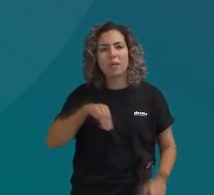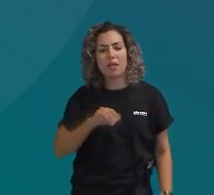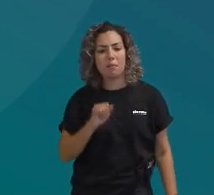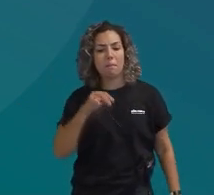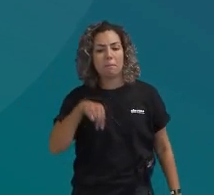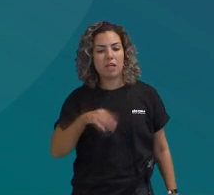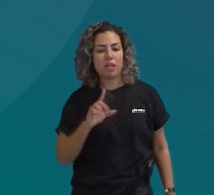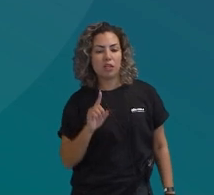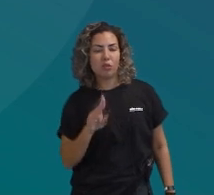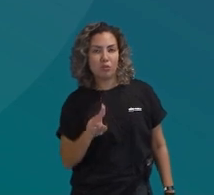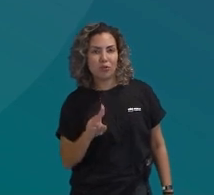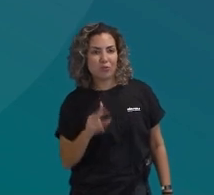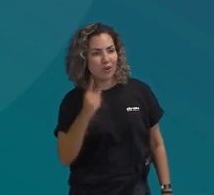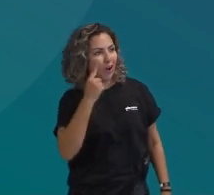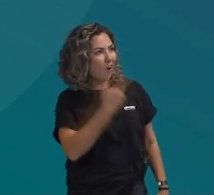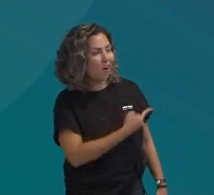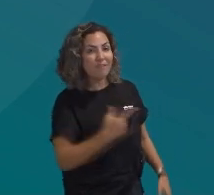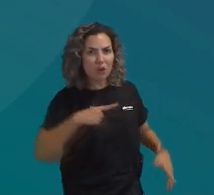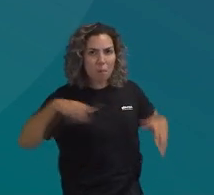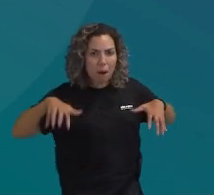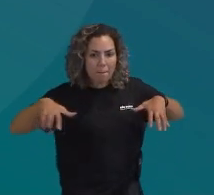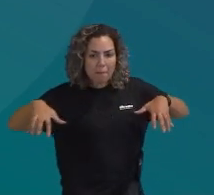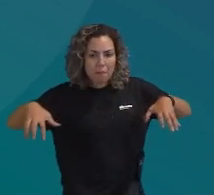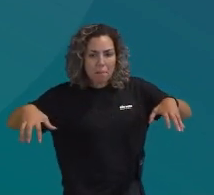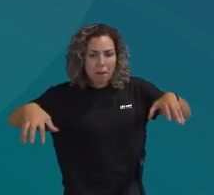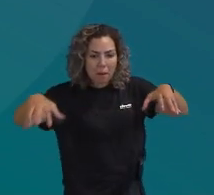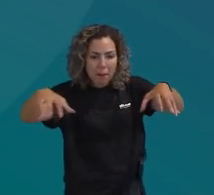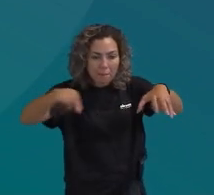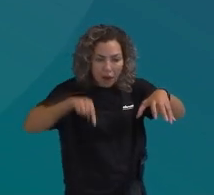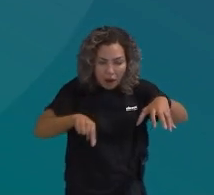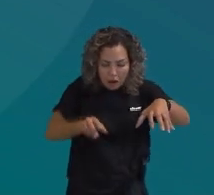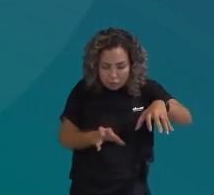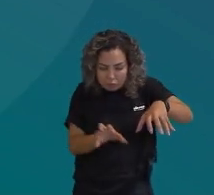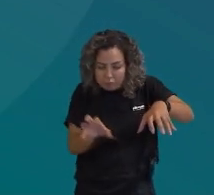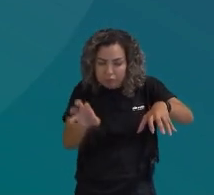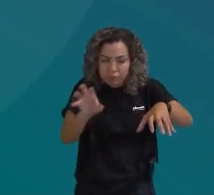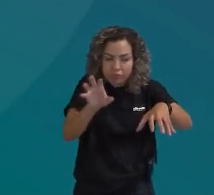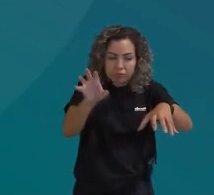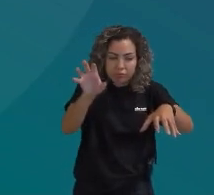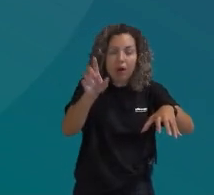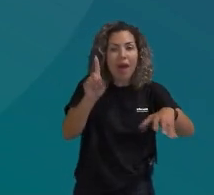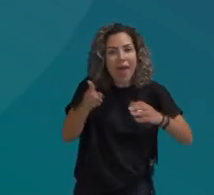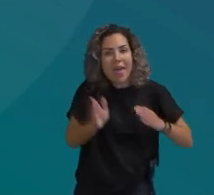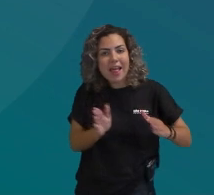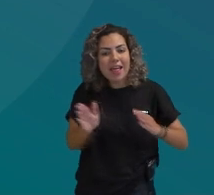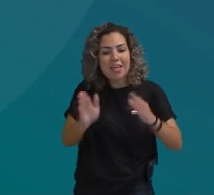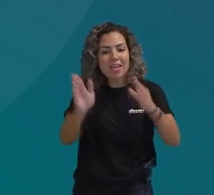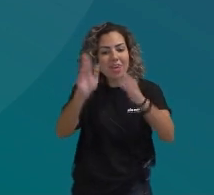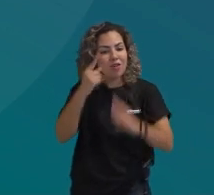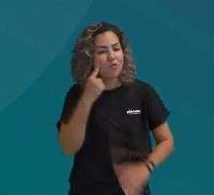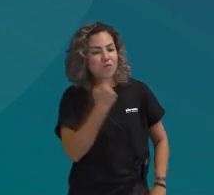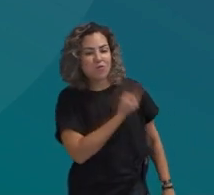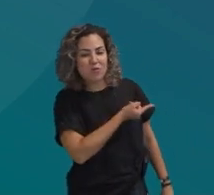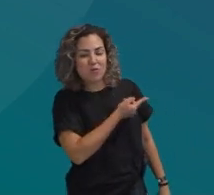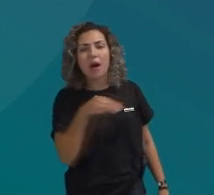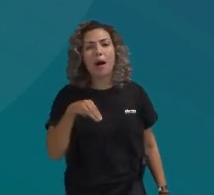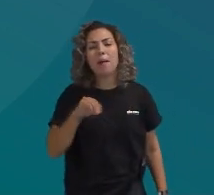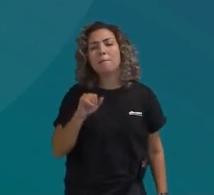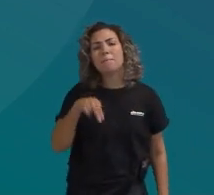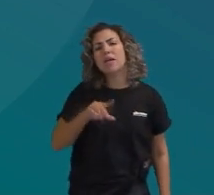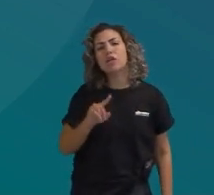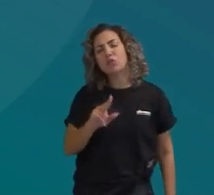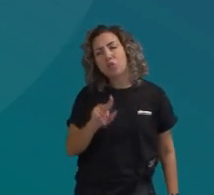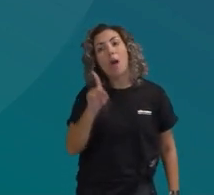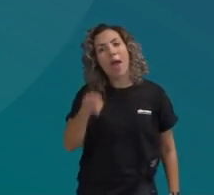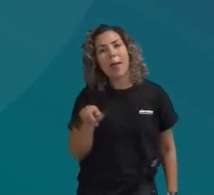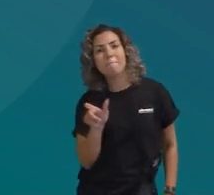a native word that we use to call local rivers, smaller rivers. And this is the